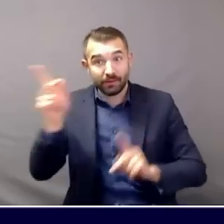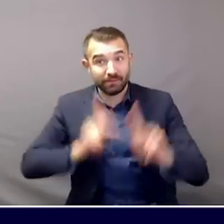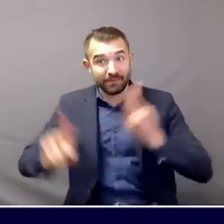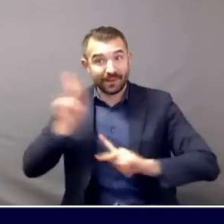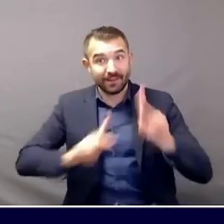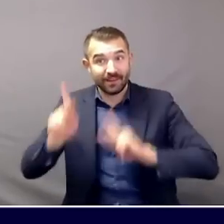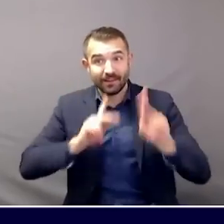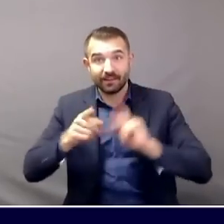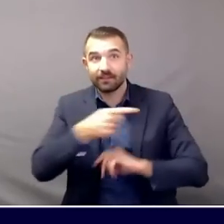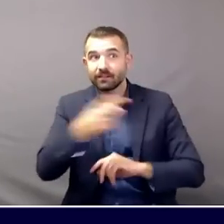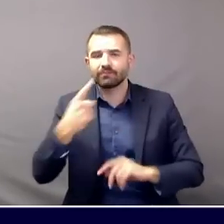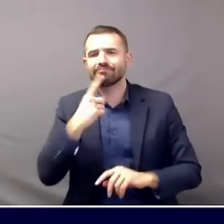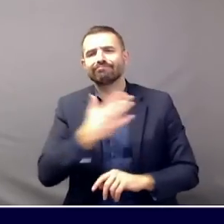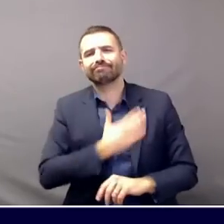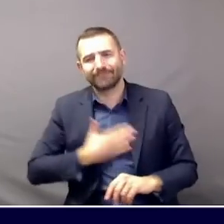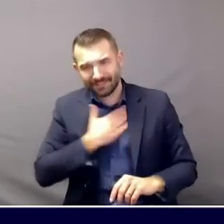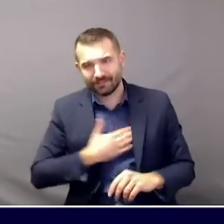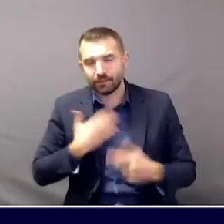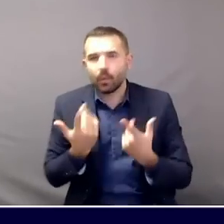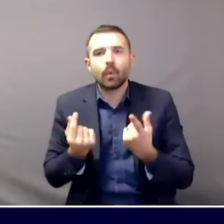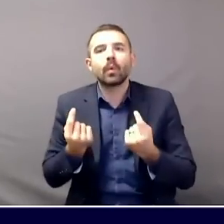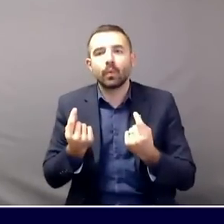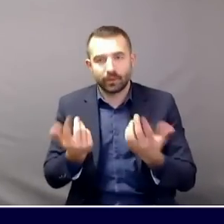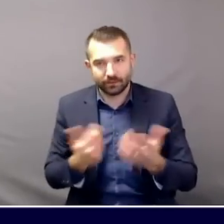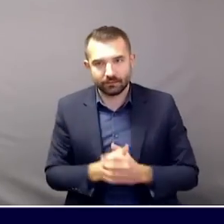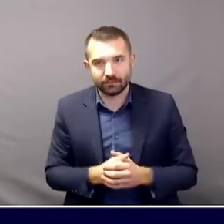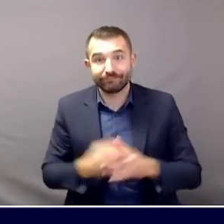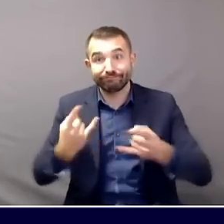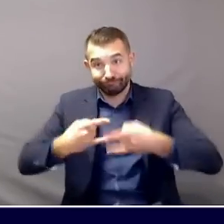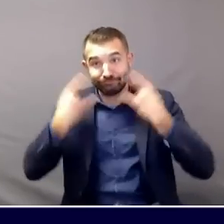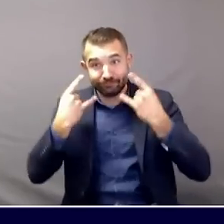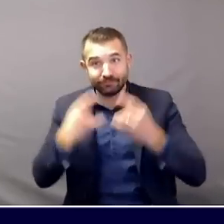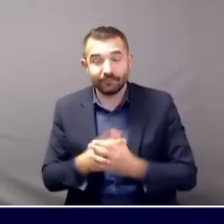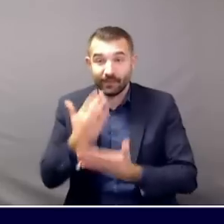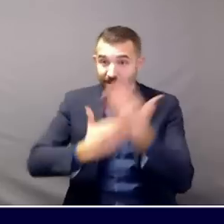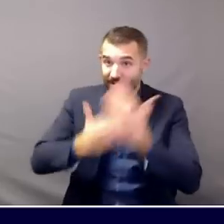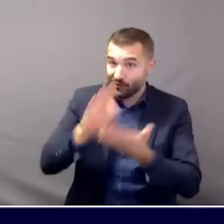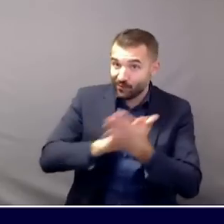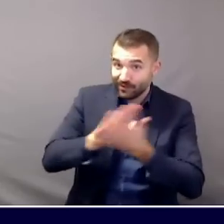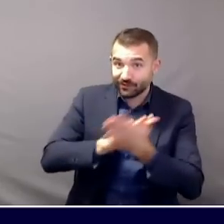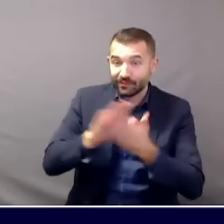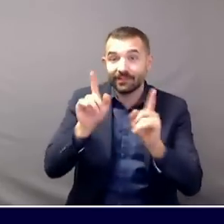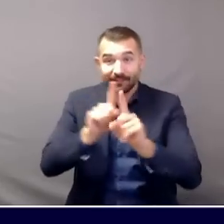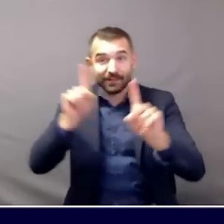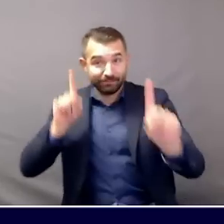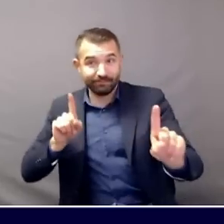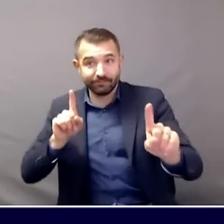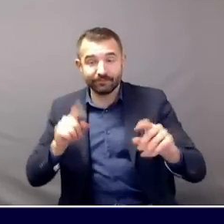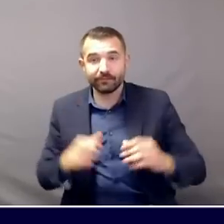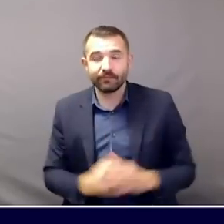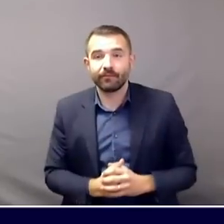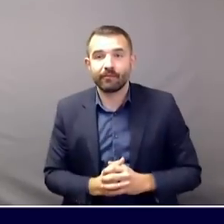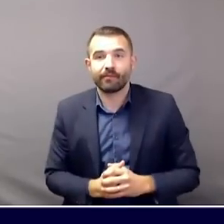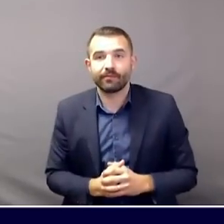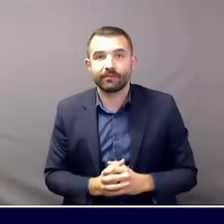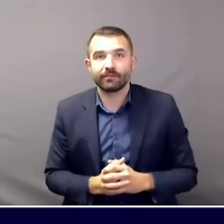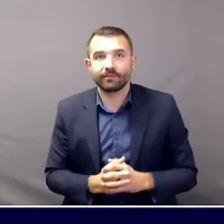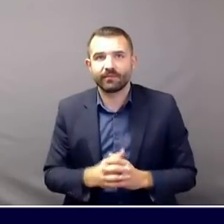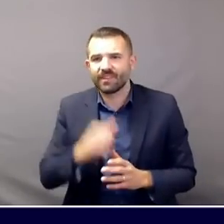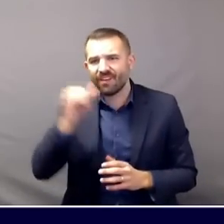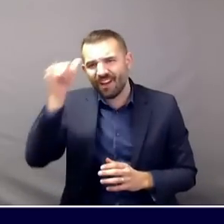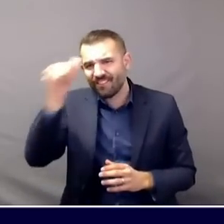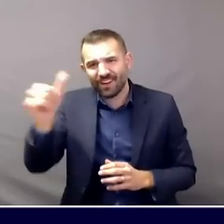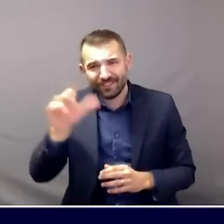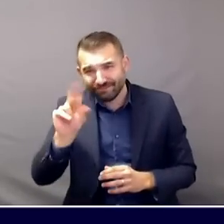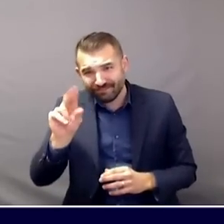mask, wash your hands, watch your distance. Look, I know we're growing tired. This is not forever. There's hope at the